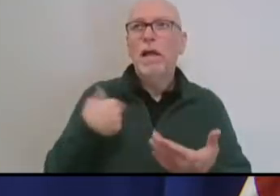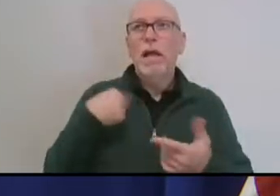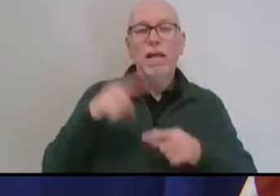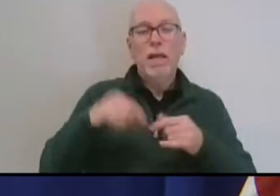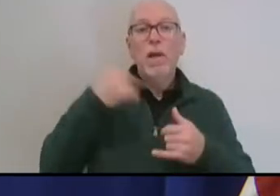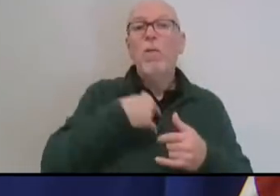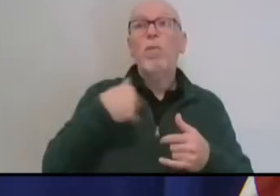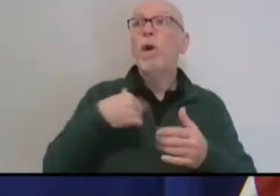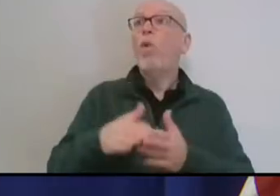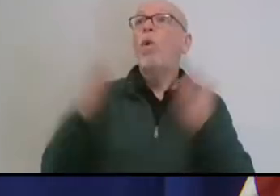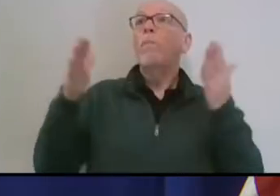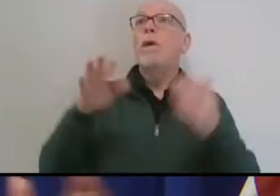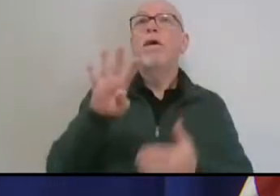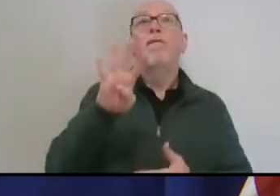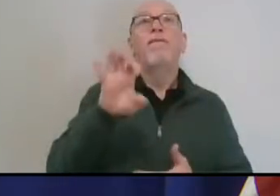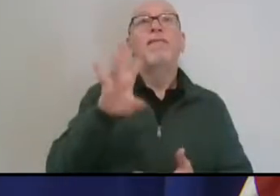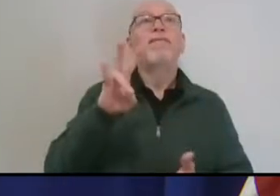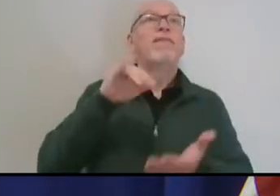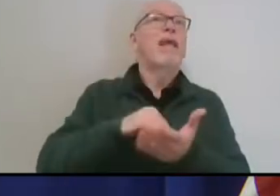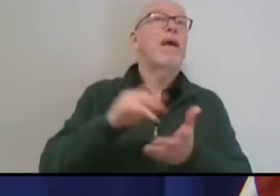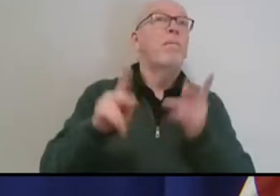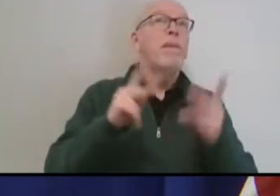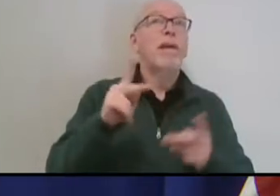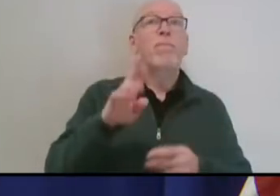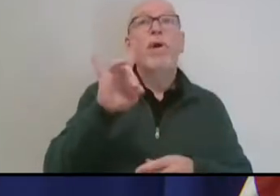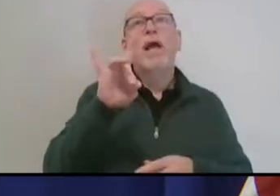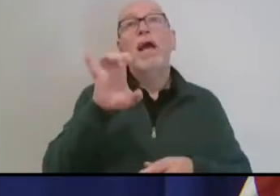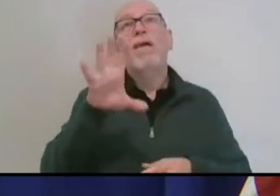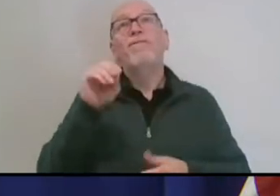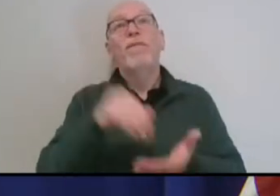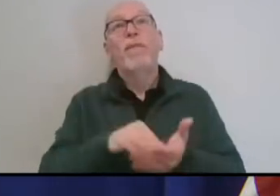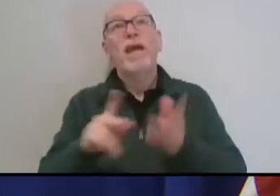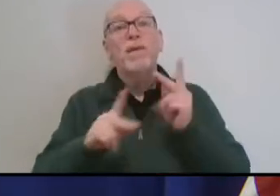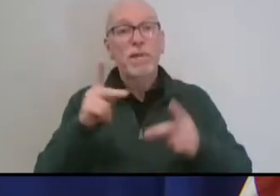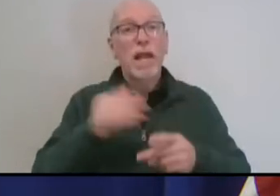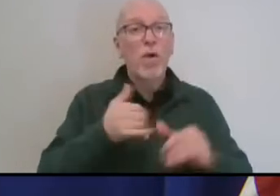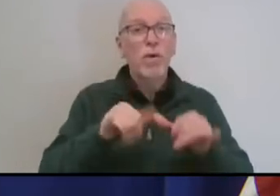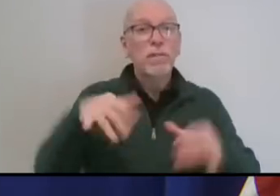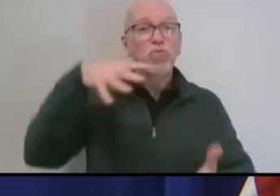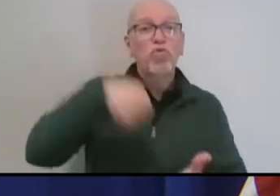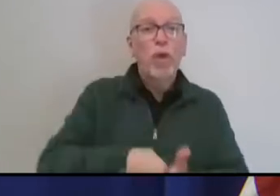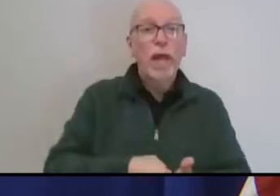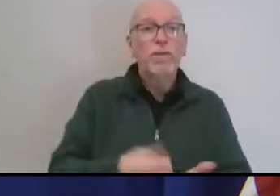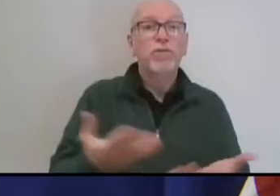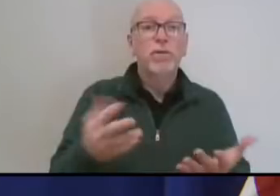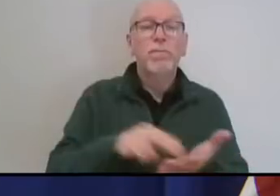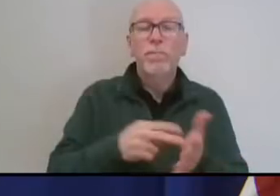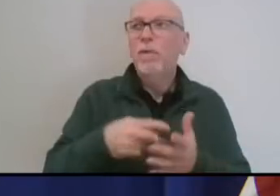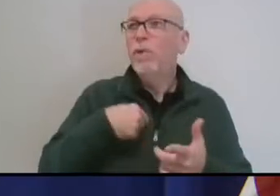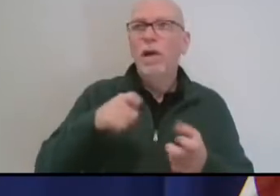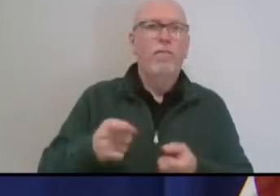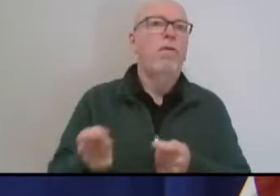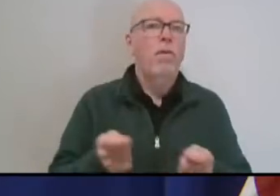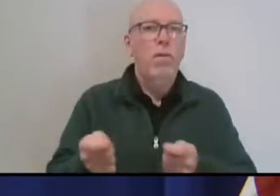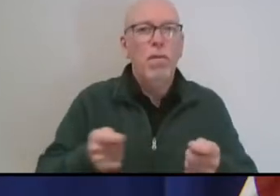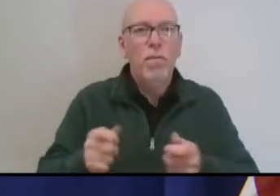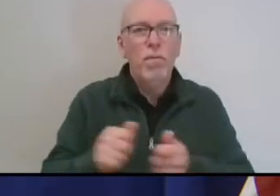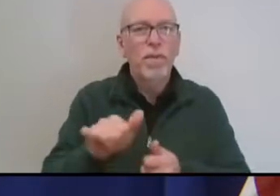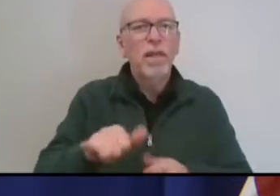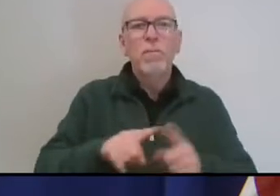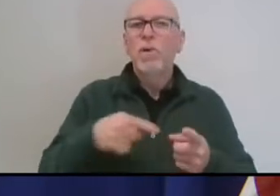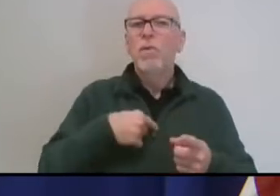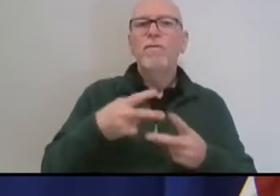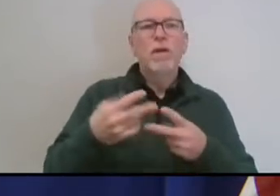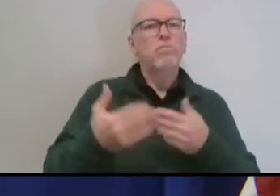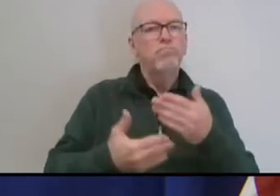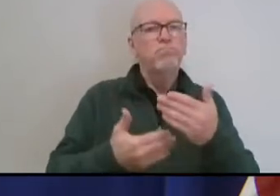up to 457,000 or 858,000 and it crashed the system. Then we'd be dealing with that today. But we're just very methodically